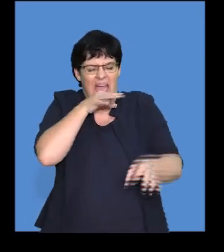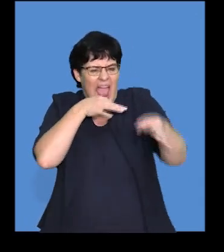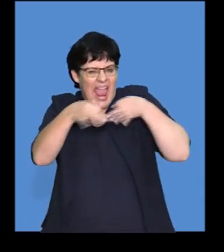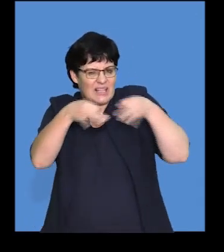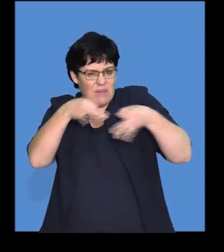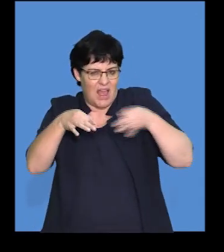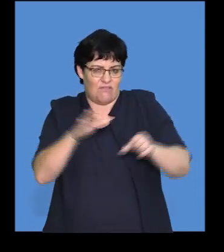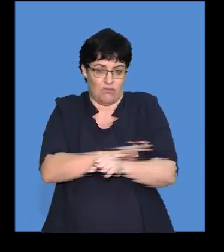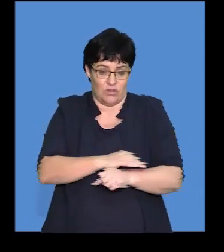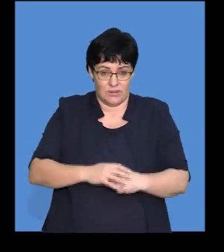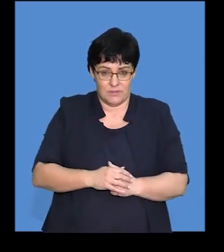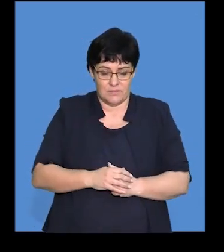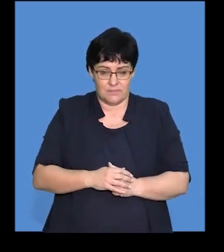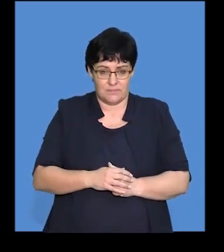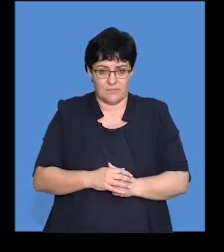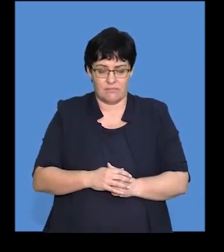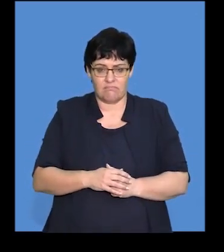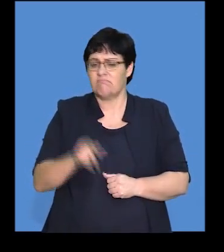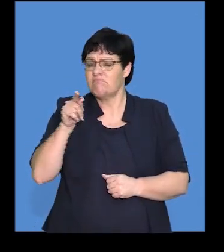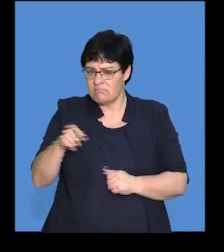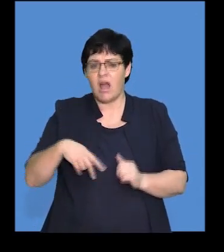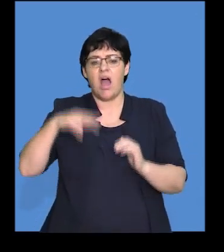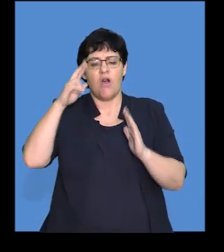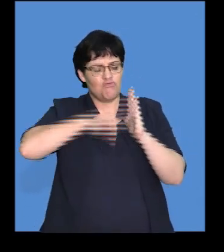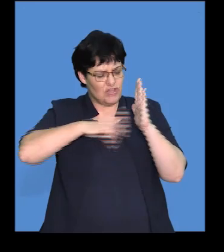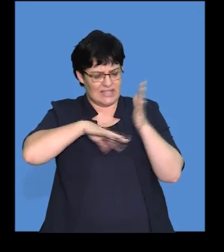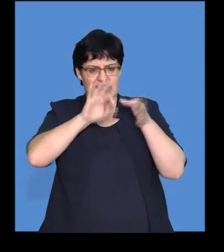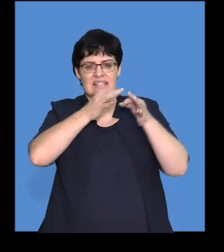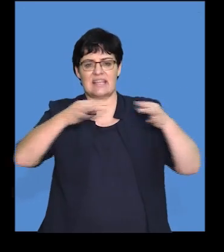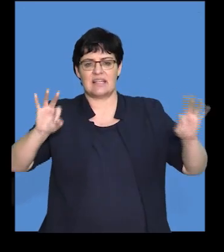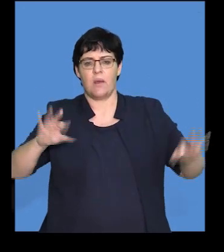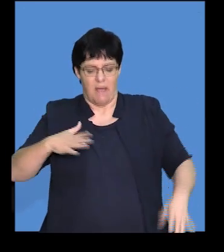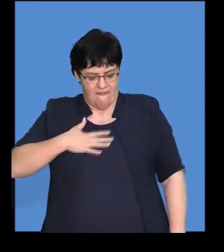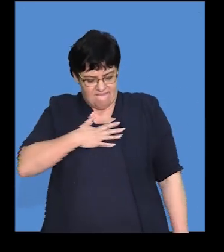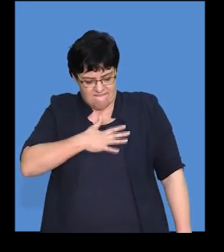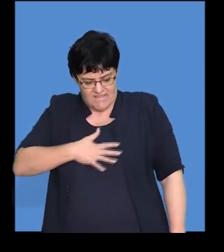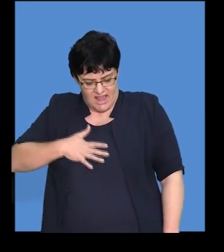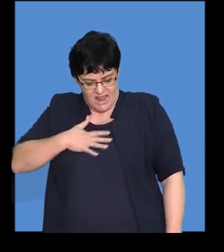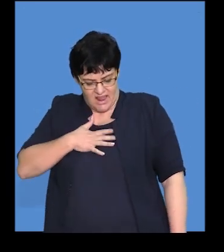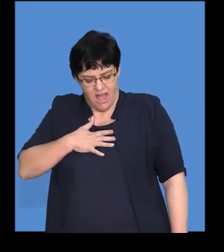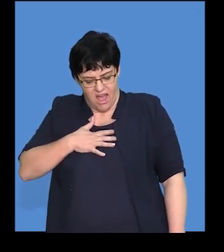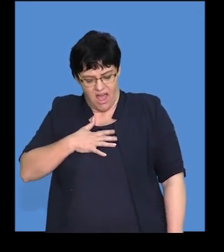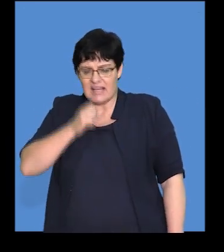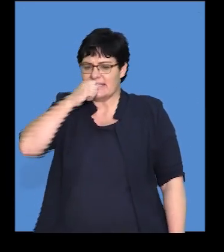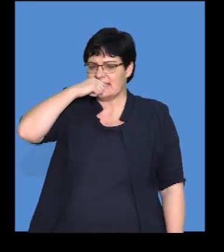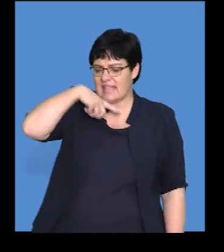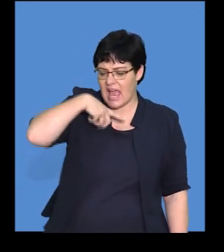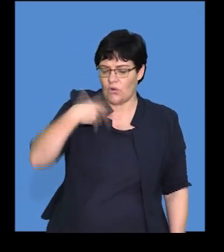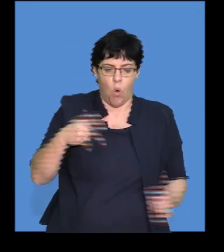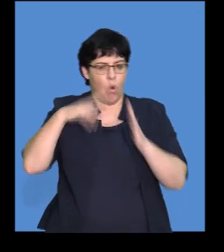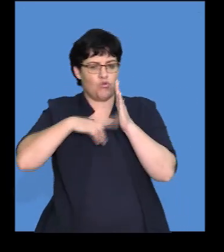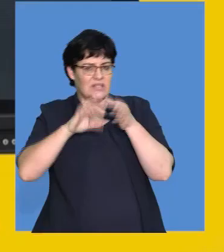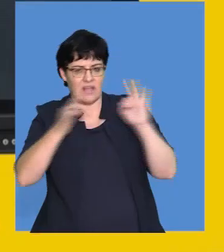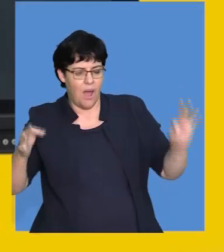So obviously, you can read a sentence and feel sad, or you can read a sentence and feel